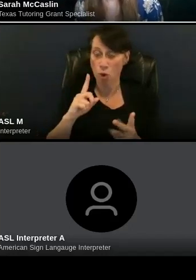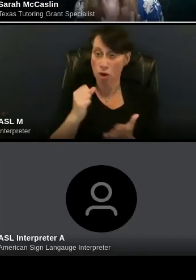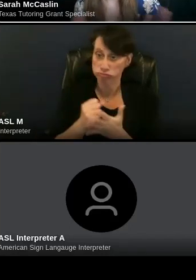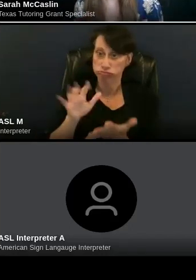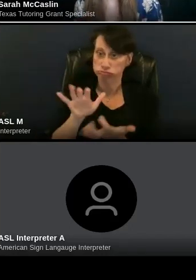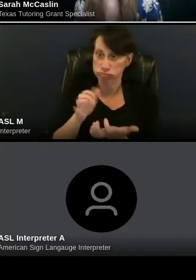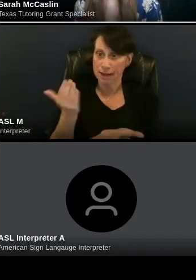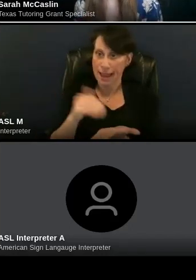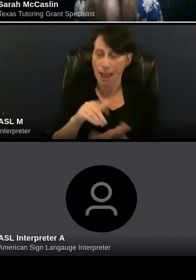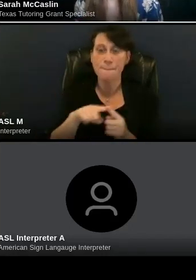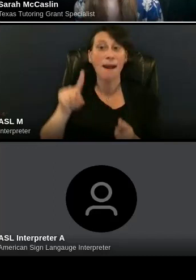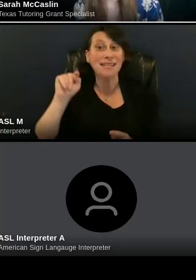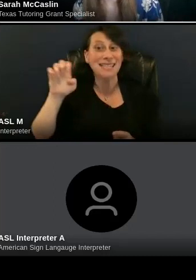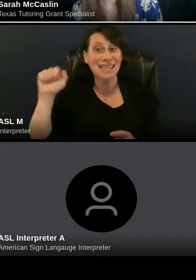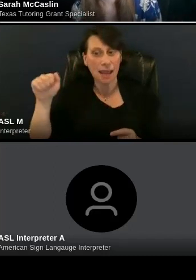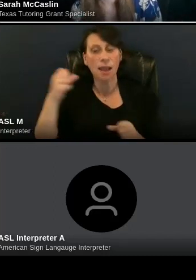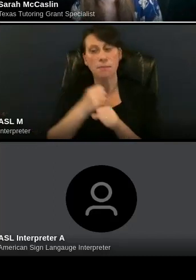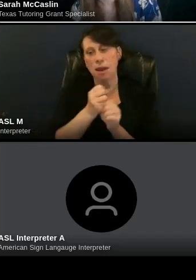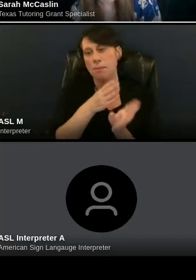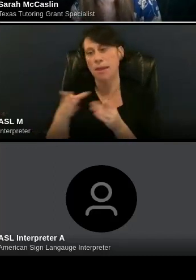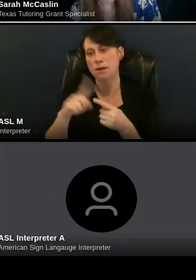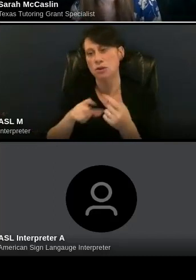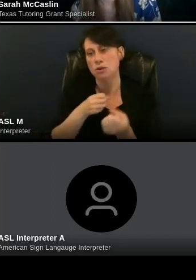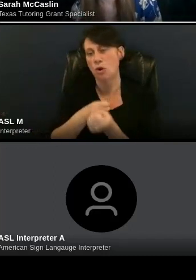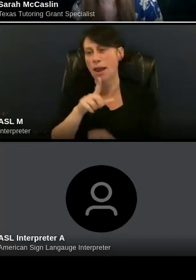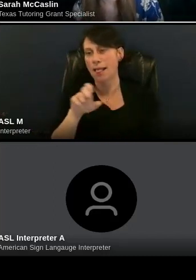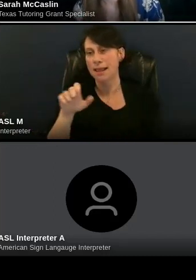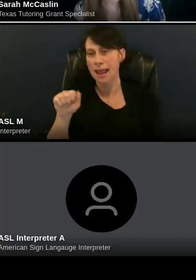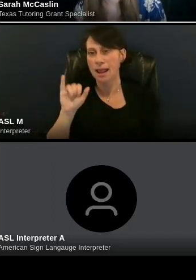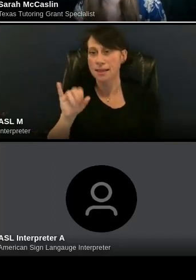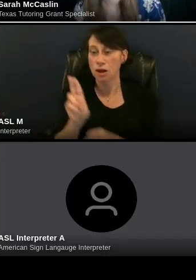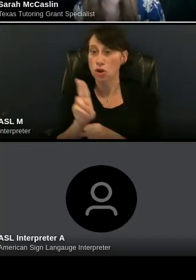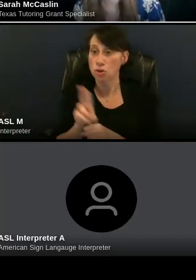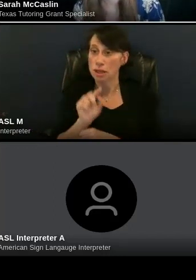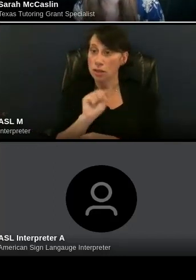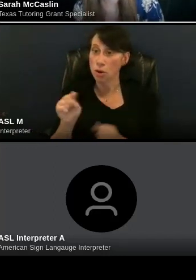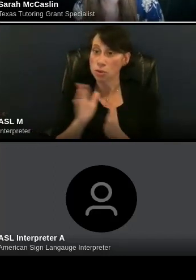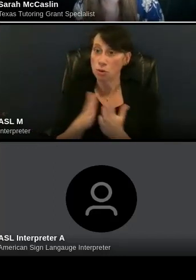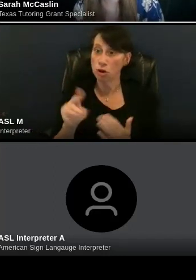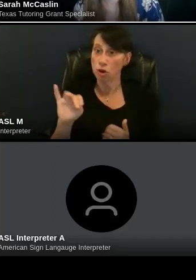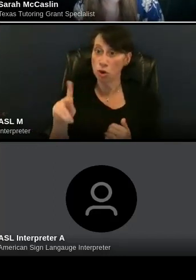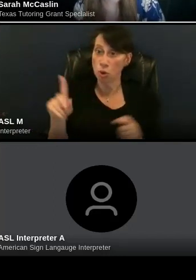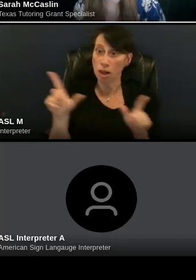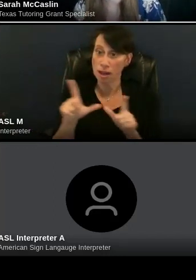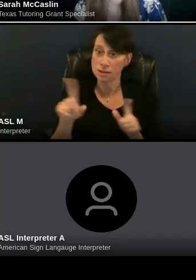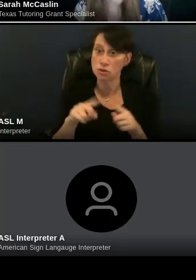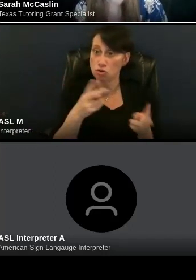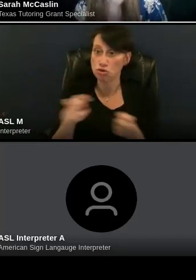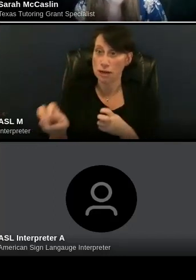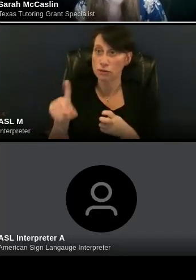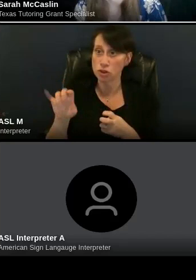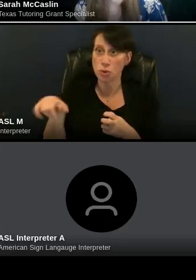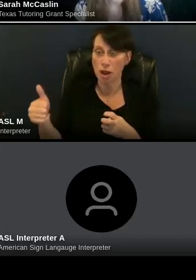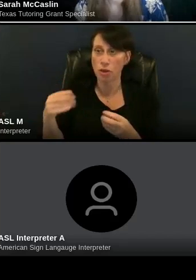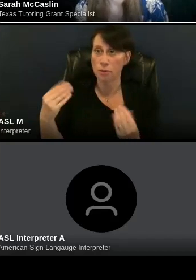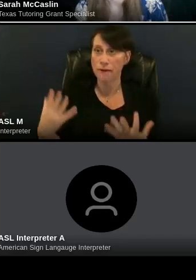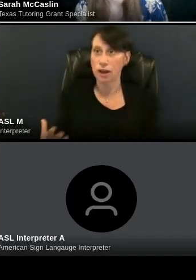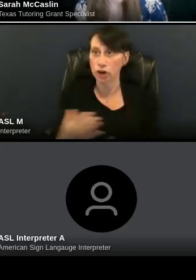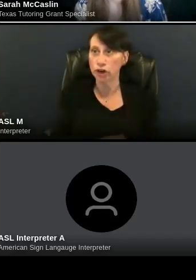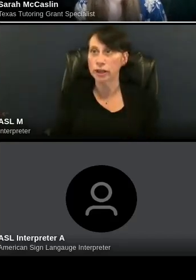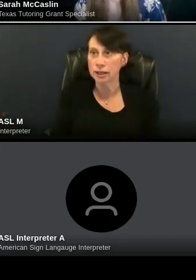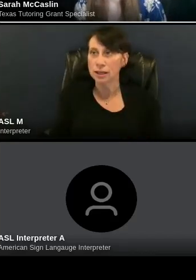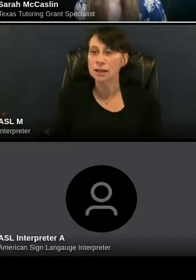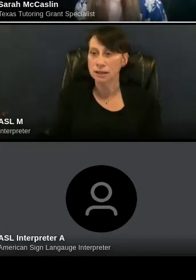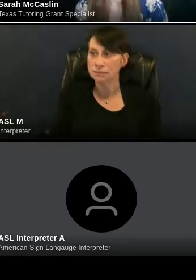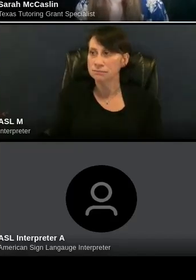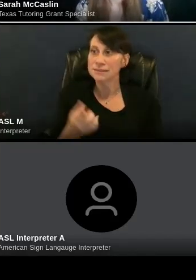TEA has already created plans to support LEAs that are using those Book Nook licenses to transfer over to another provider